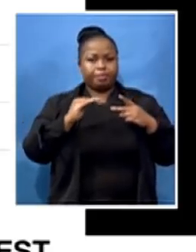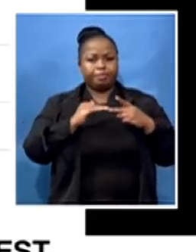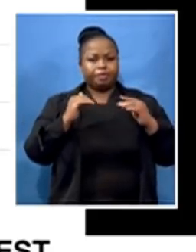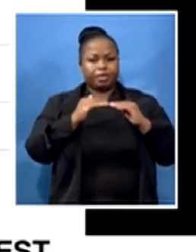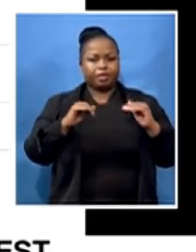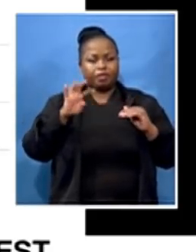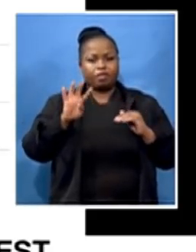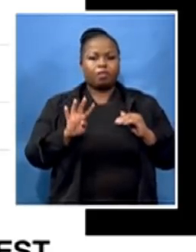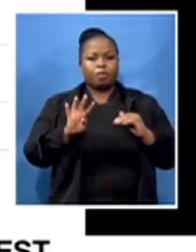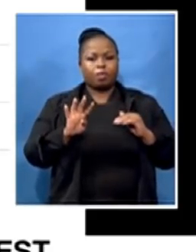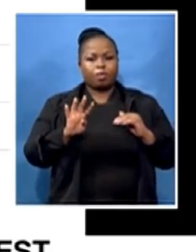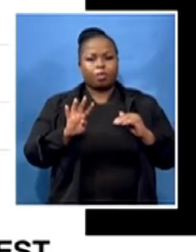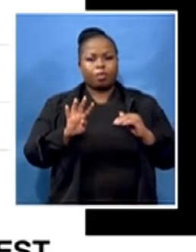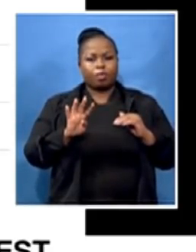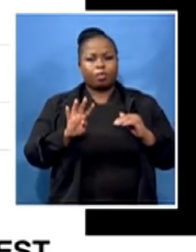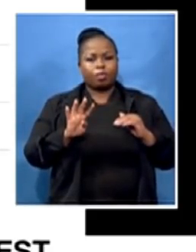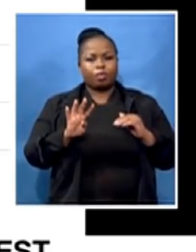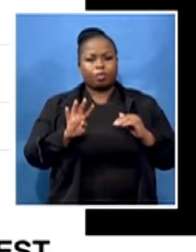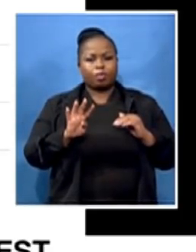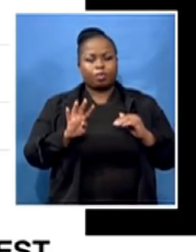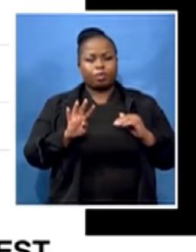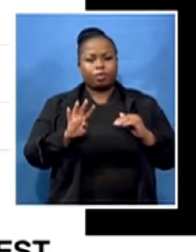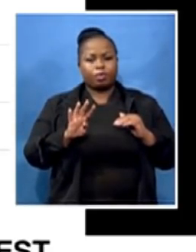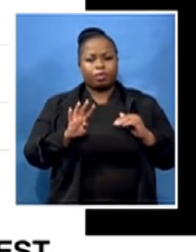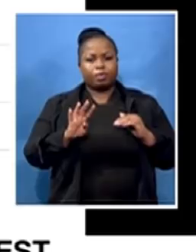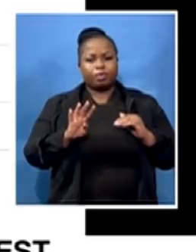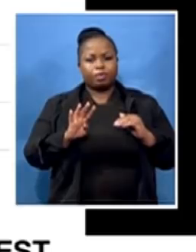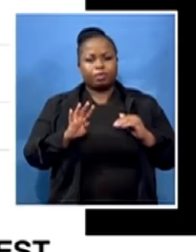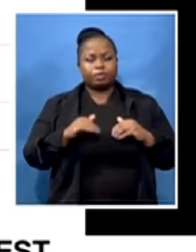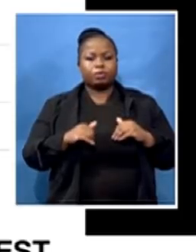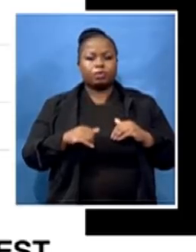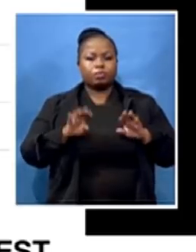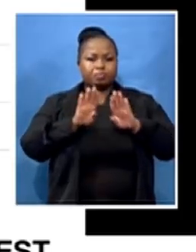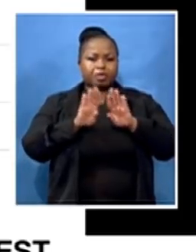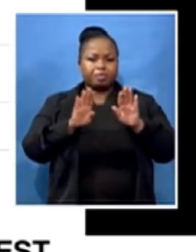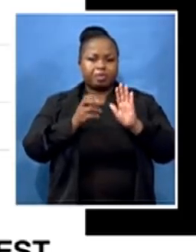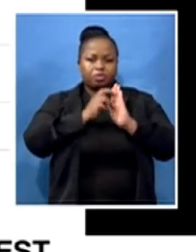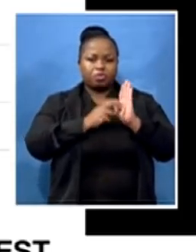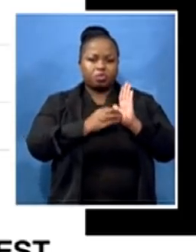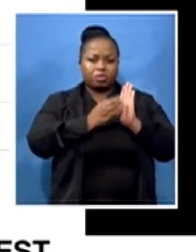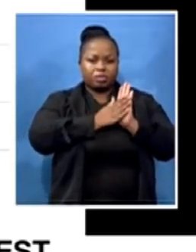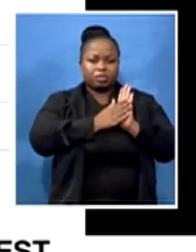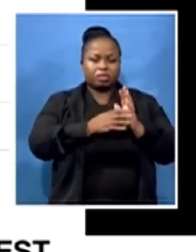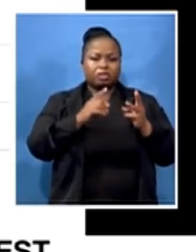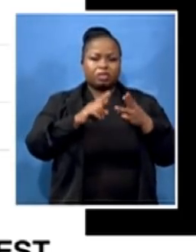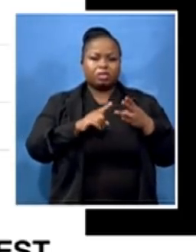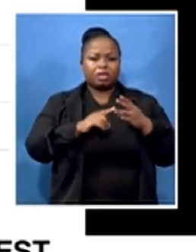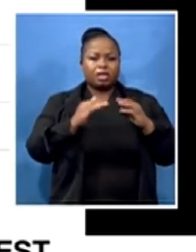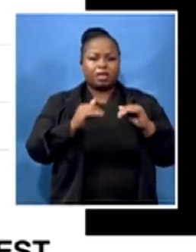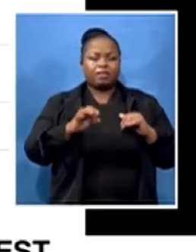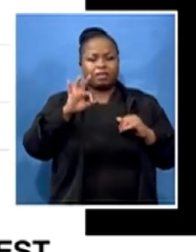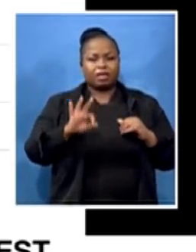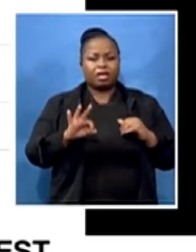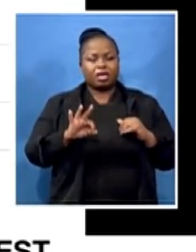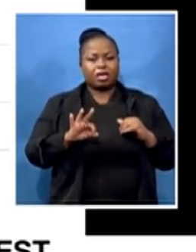still high restriction. Level 3 has got moderate restrictions because our